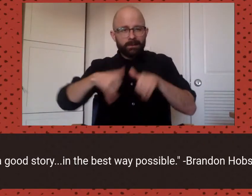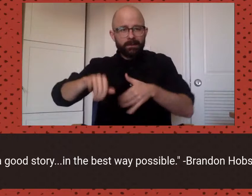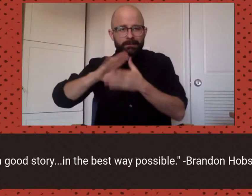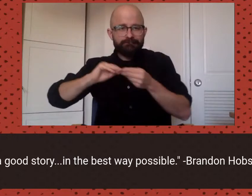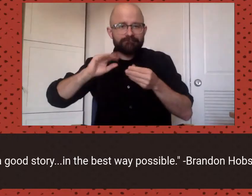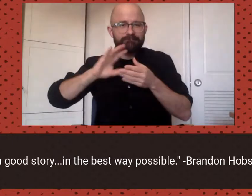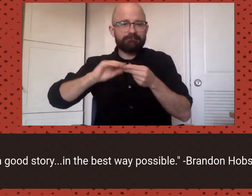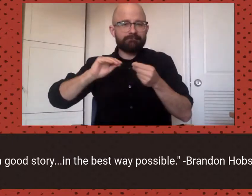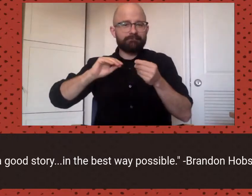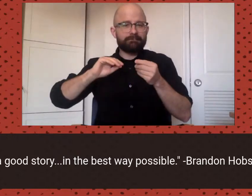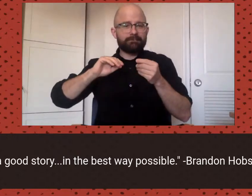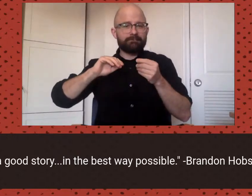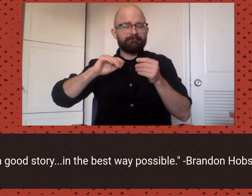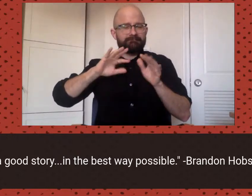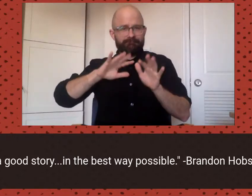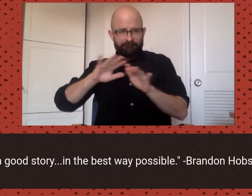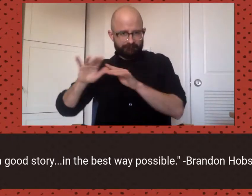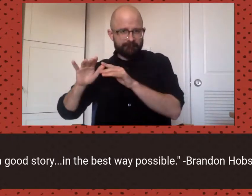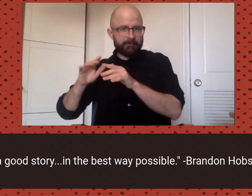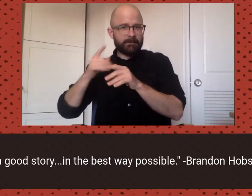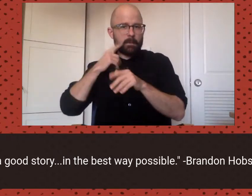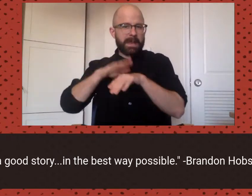right?